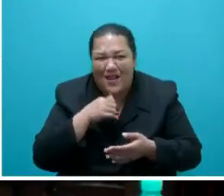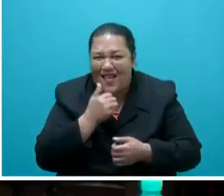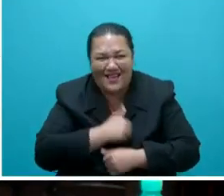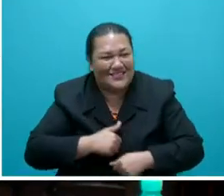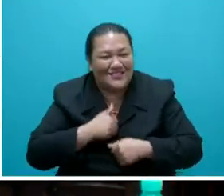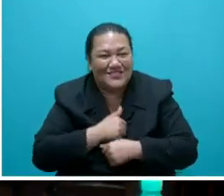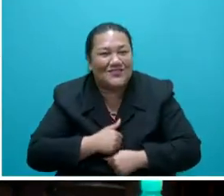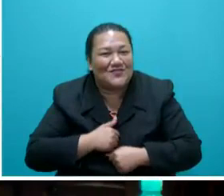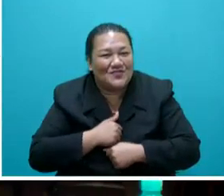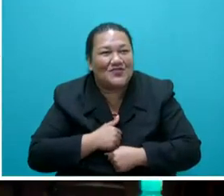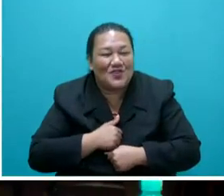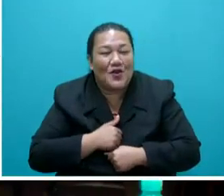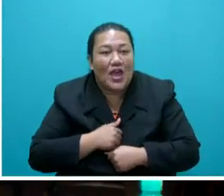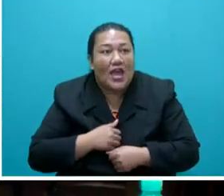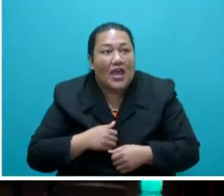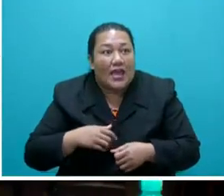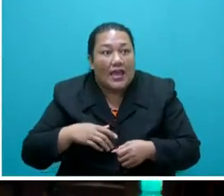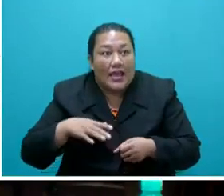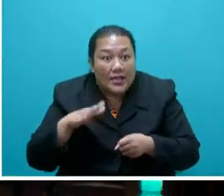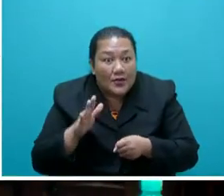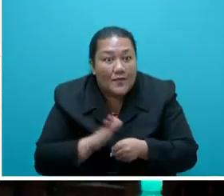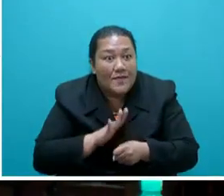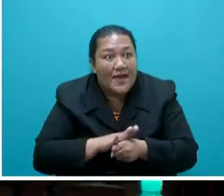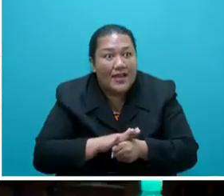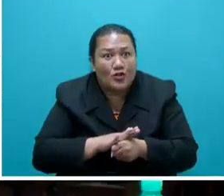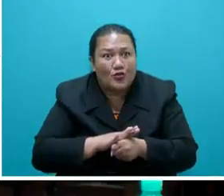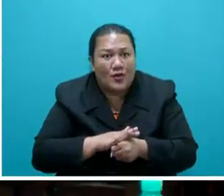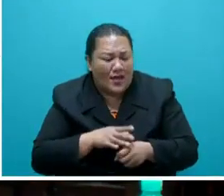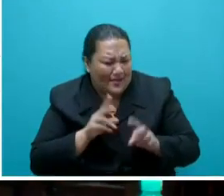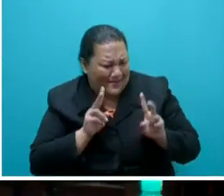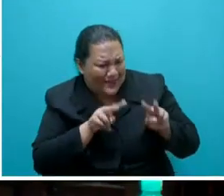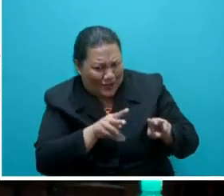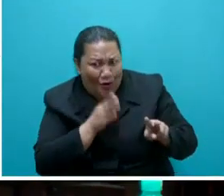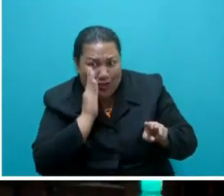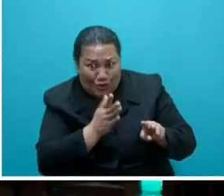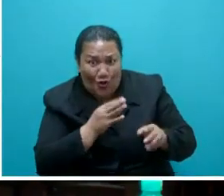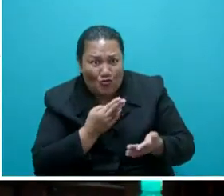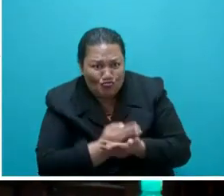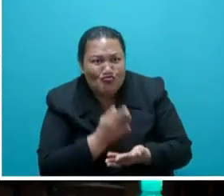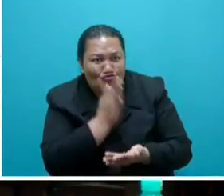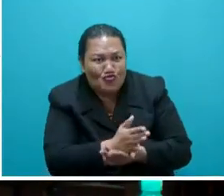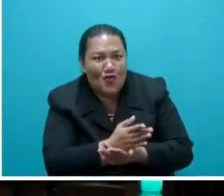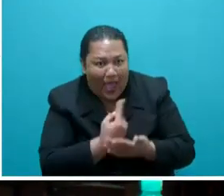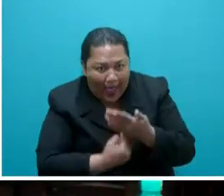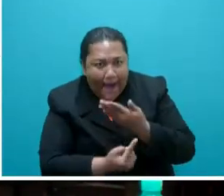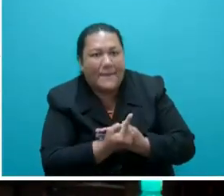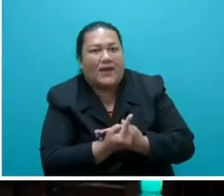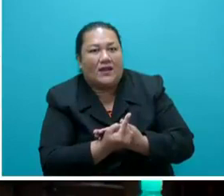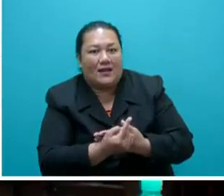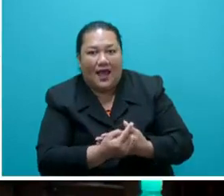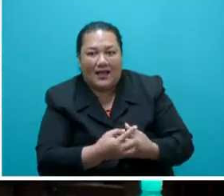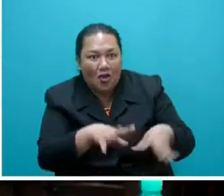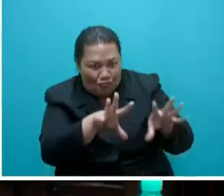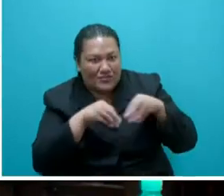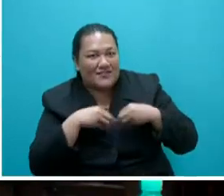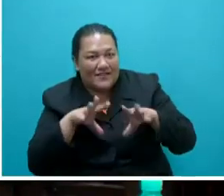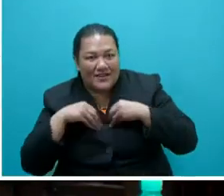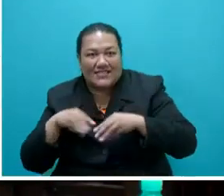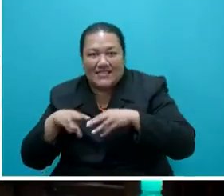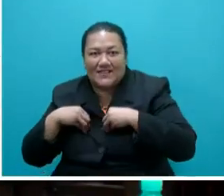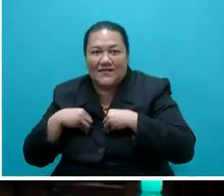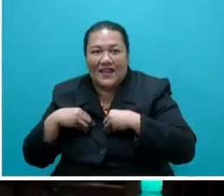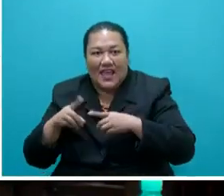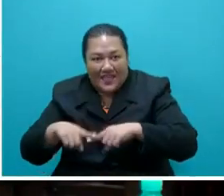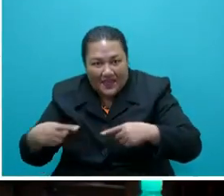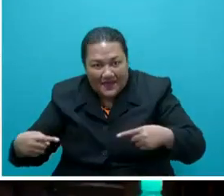the utmost sensitivity in regards to their needs. The Convention on the Rights of Persons with Disabilities requires that social